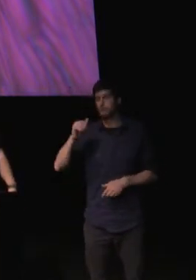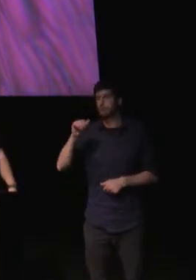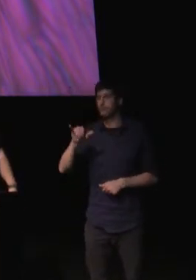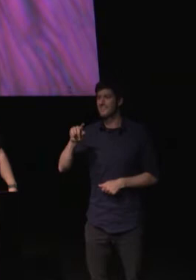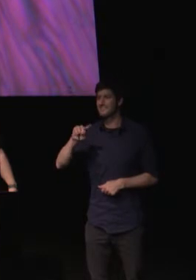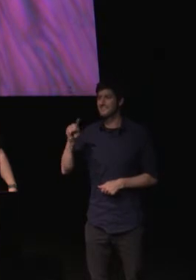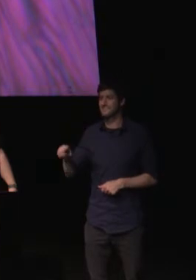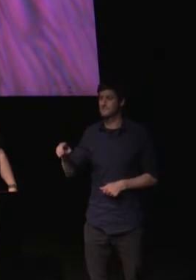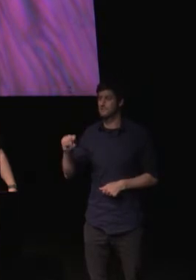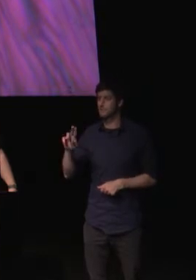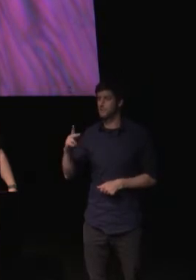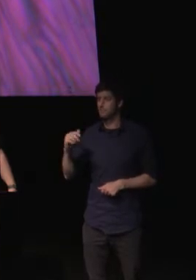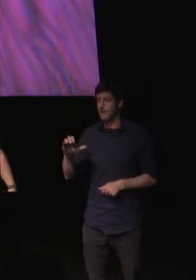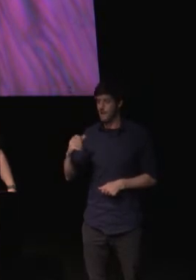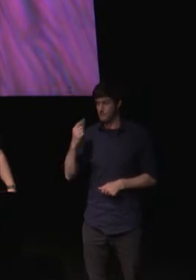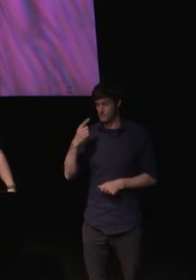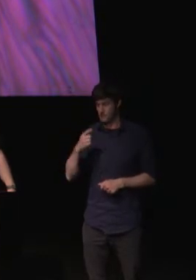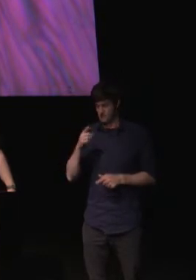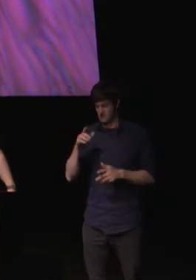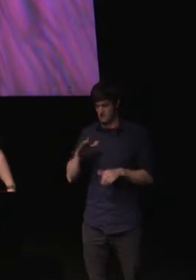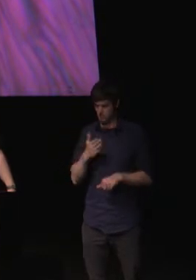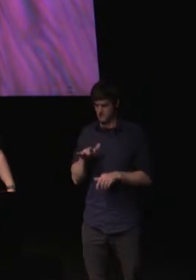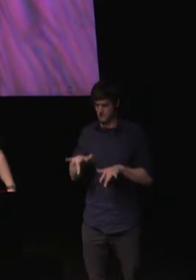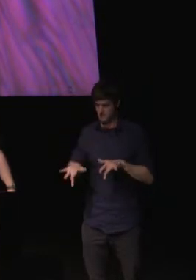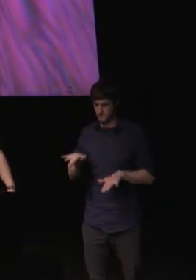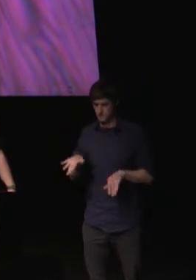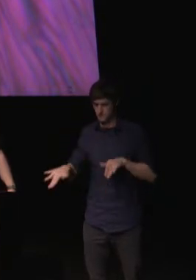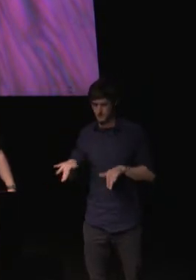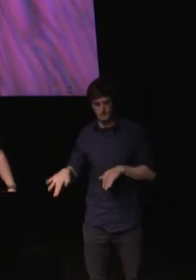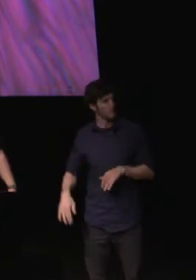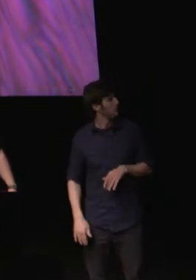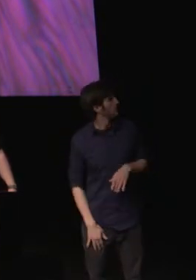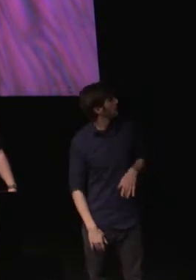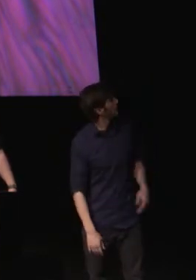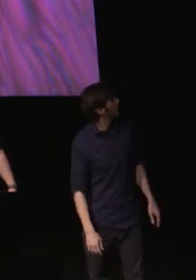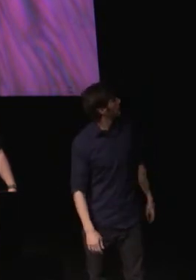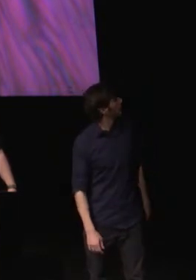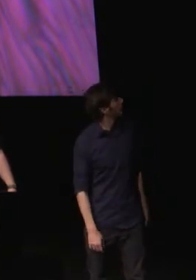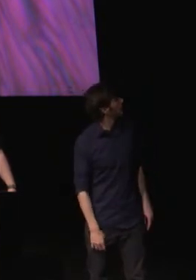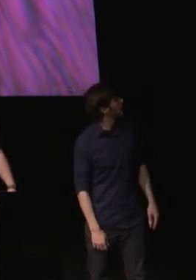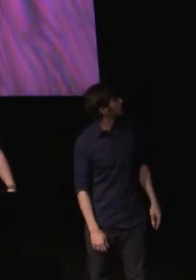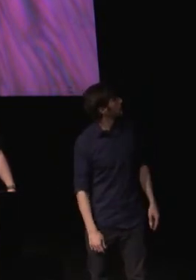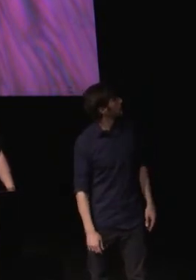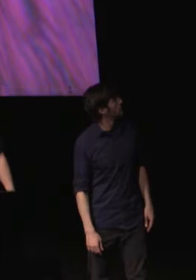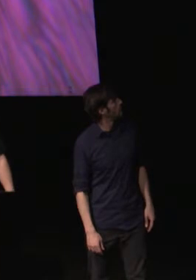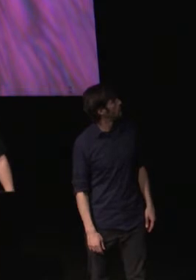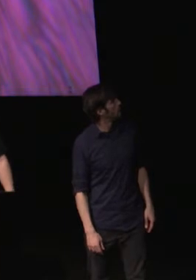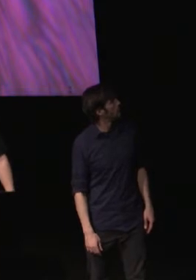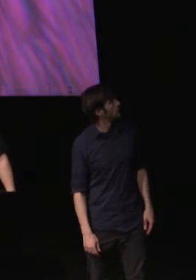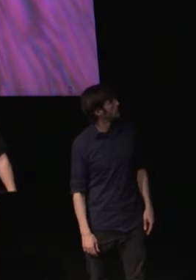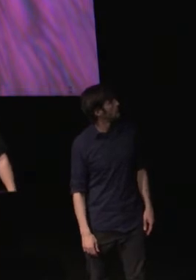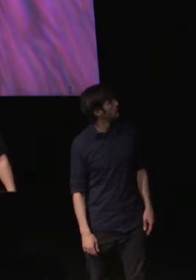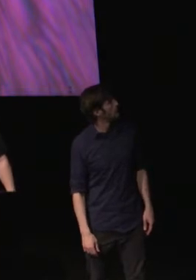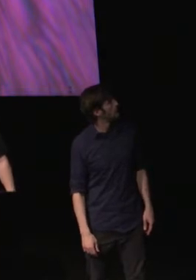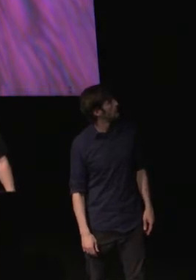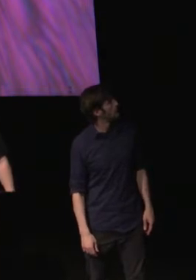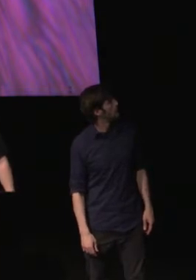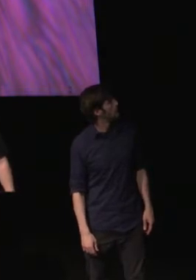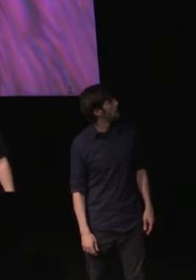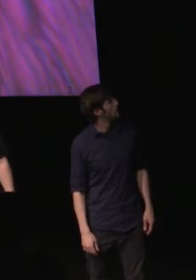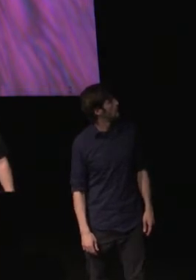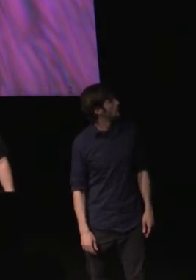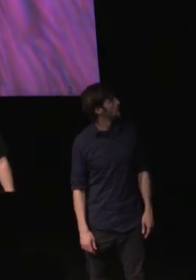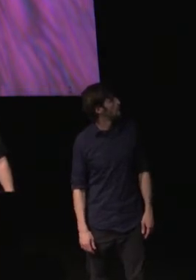going to have to do. I'm going to turn it down just a little bit so we can hear. So what he's going to have to do is he's going to have to,